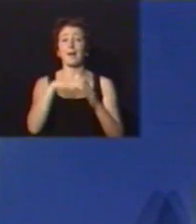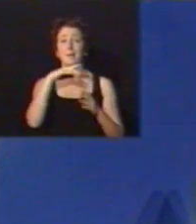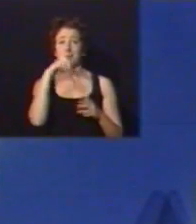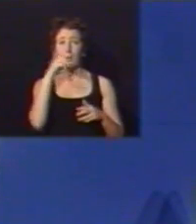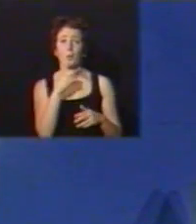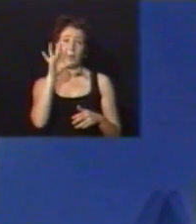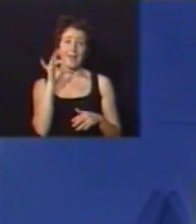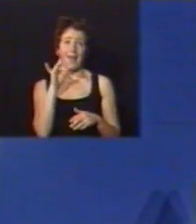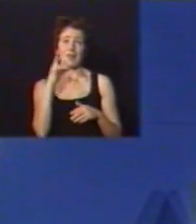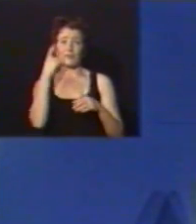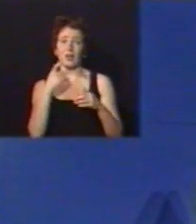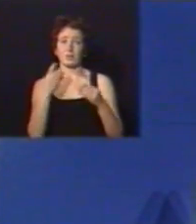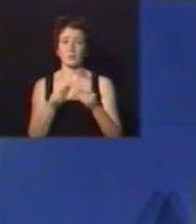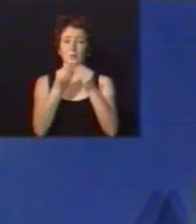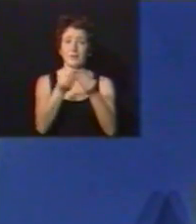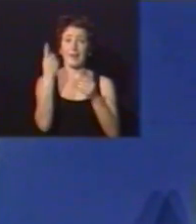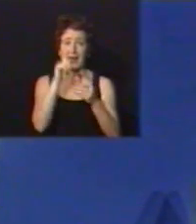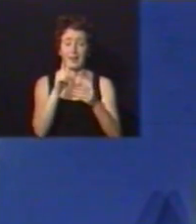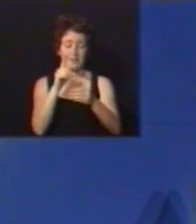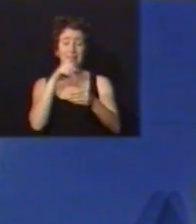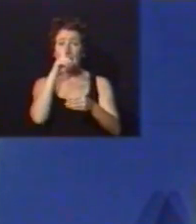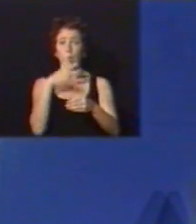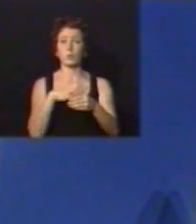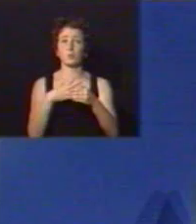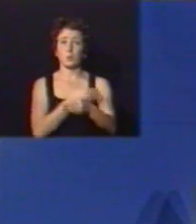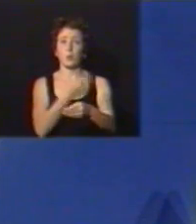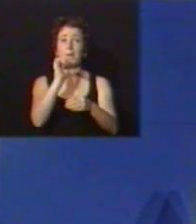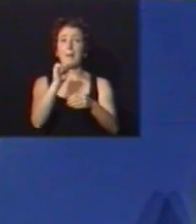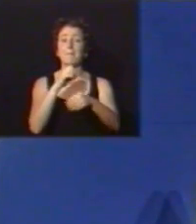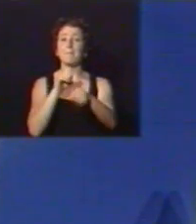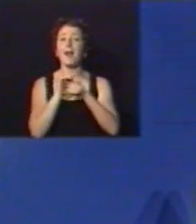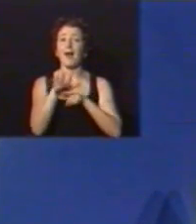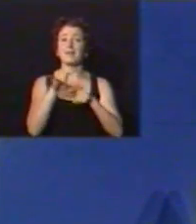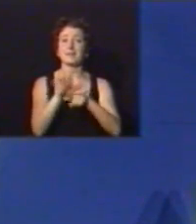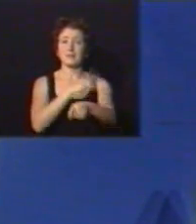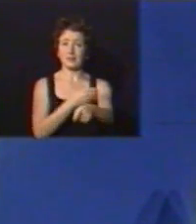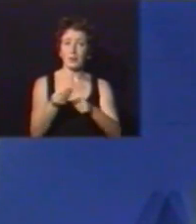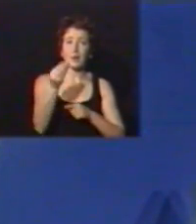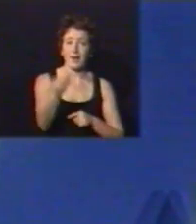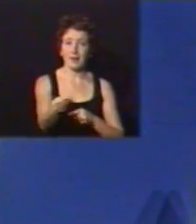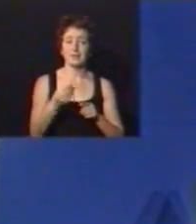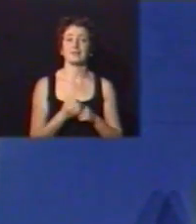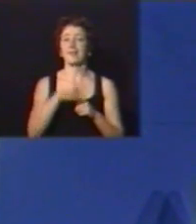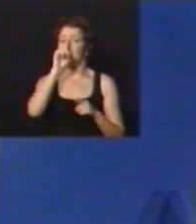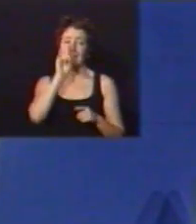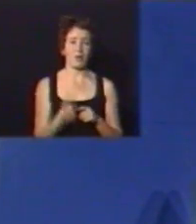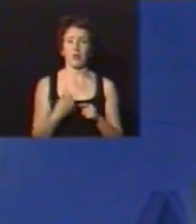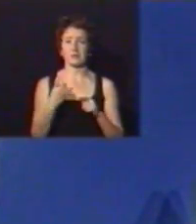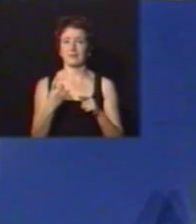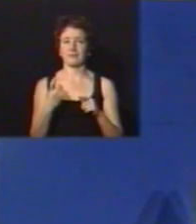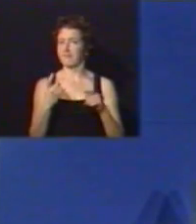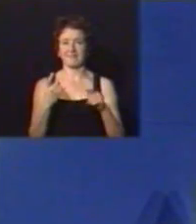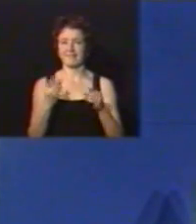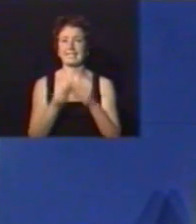and refused. Gay and bisexual men in the US have been told that they cannot donate blood, neither can women who have sex with them.